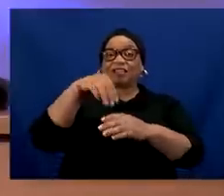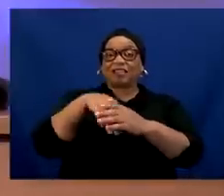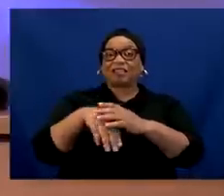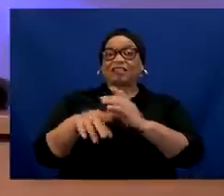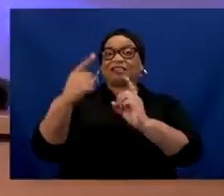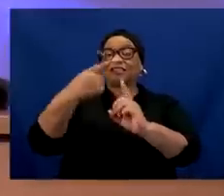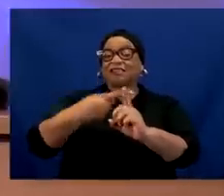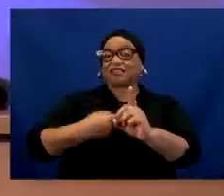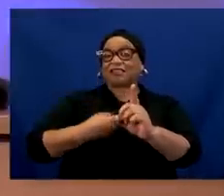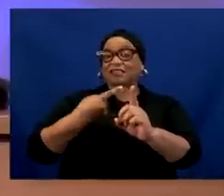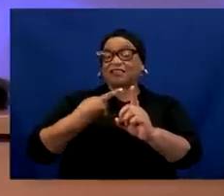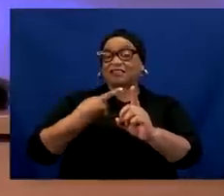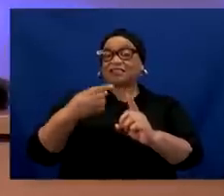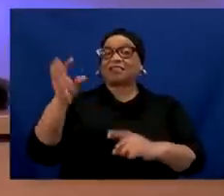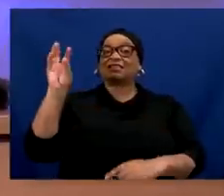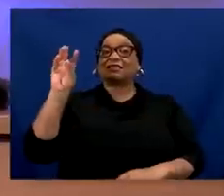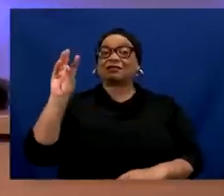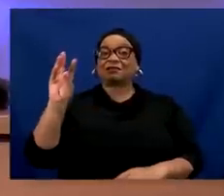sixth month.